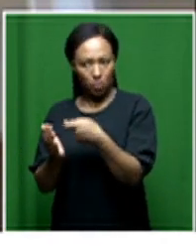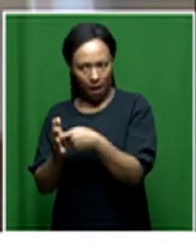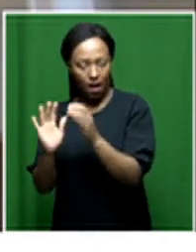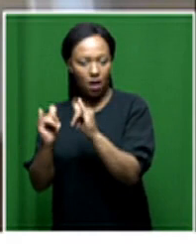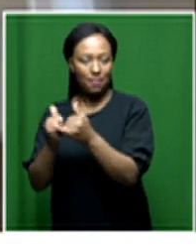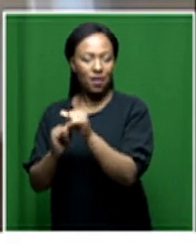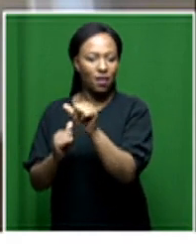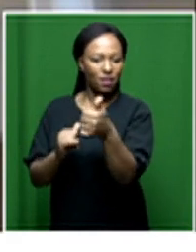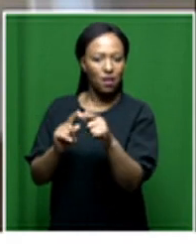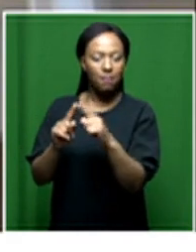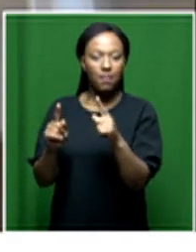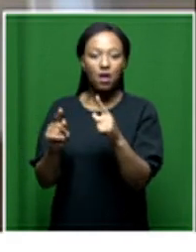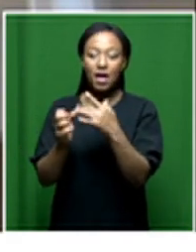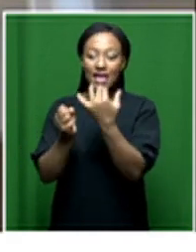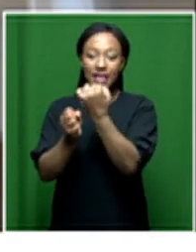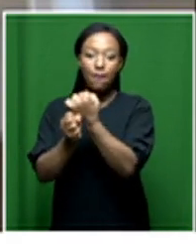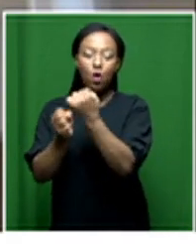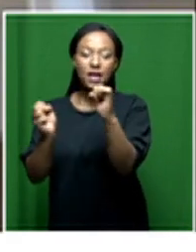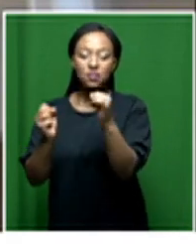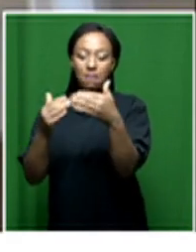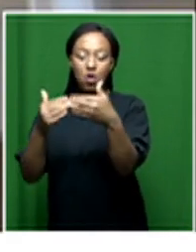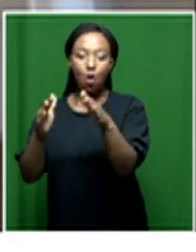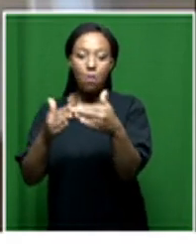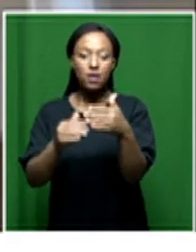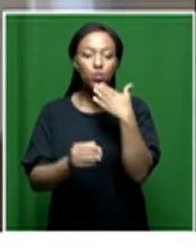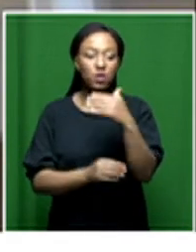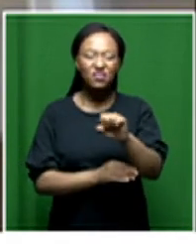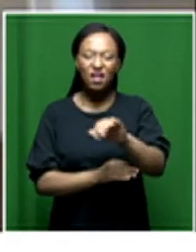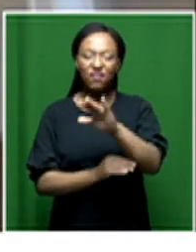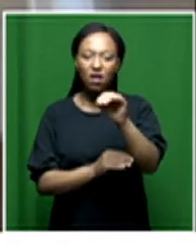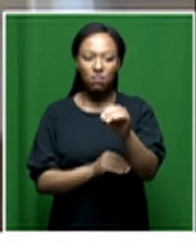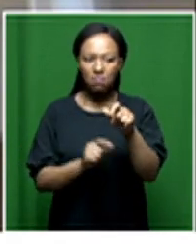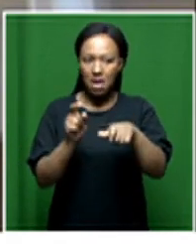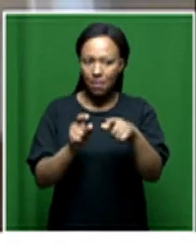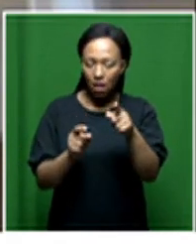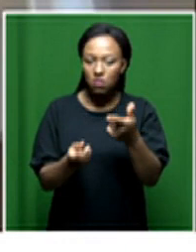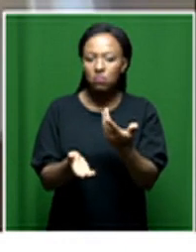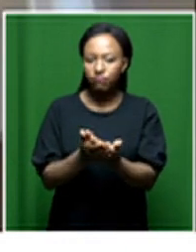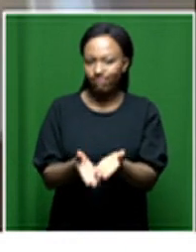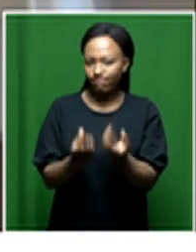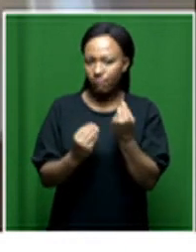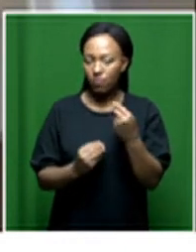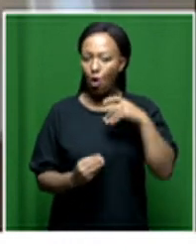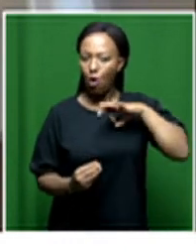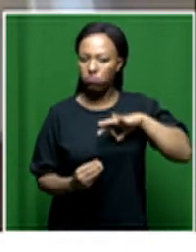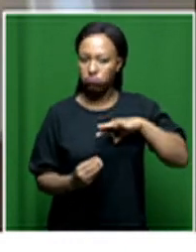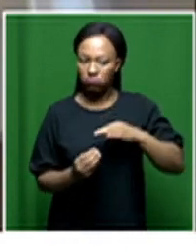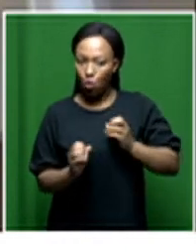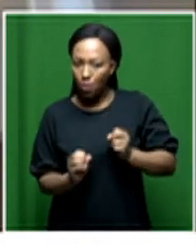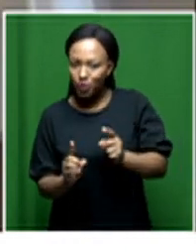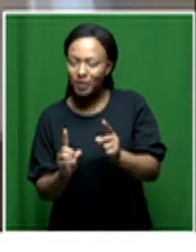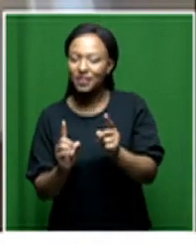to look at democratization as giving average South Africans an opportunity of investing in this